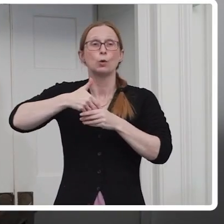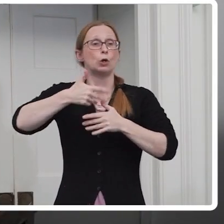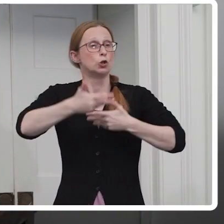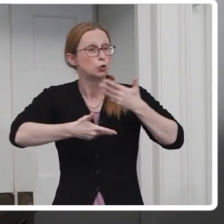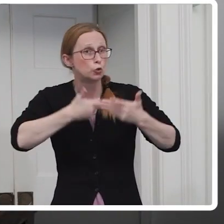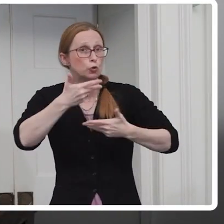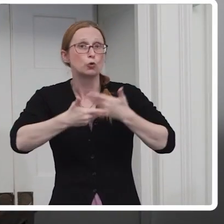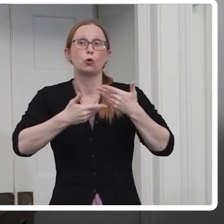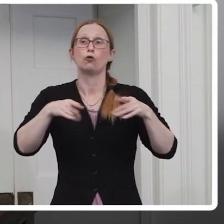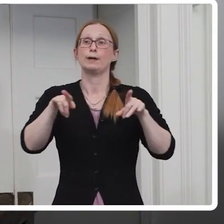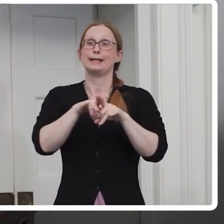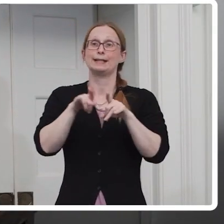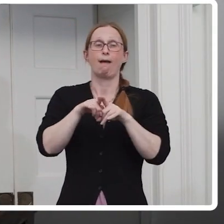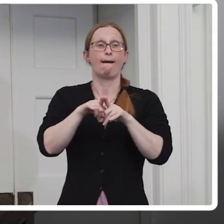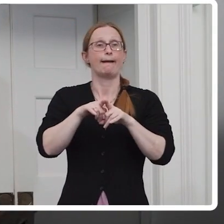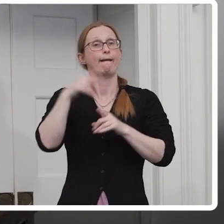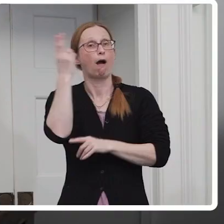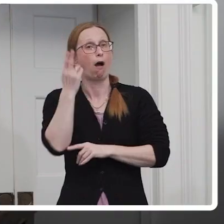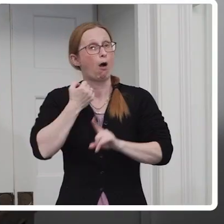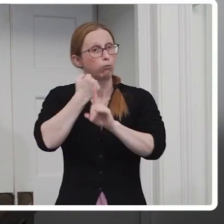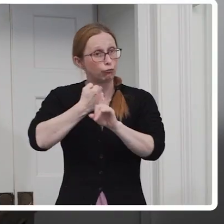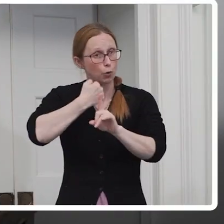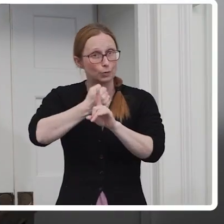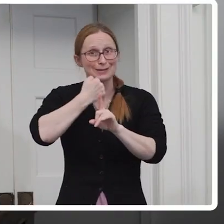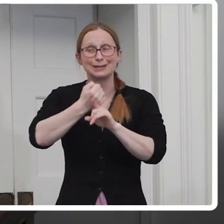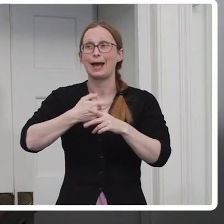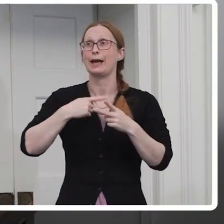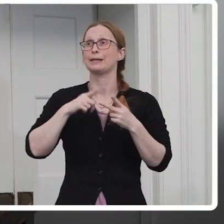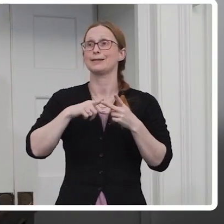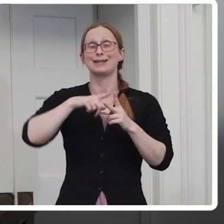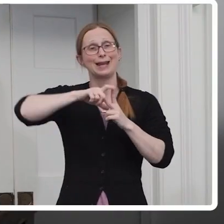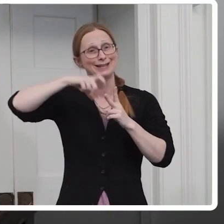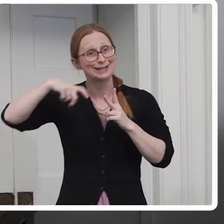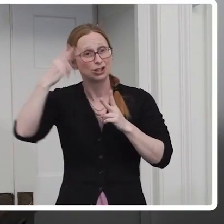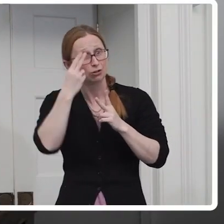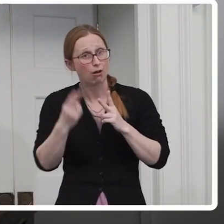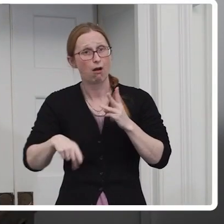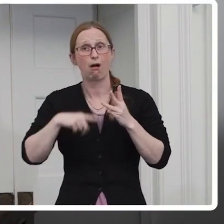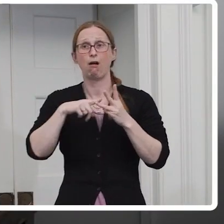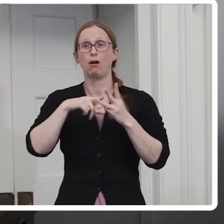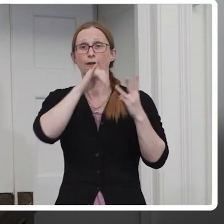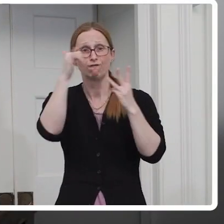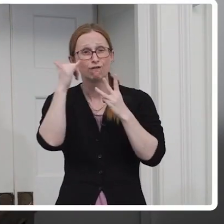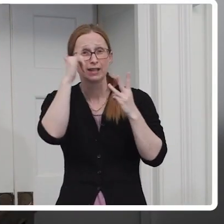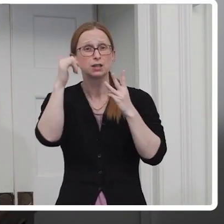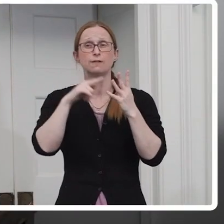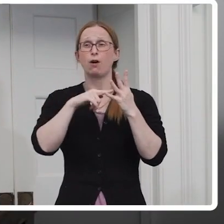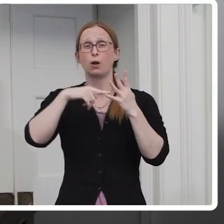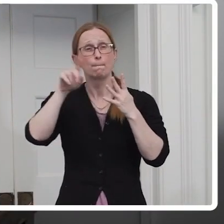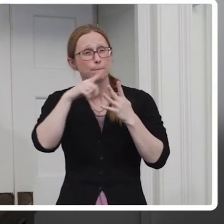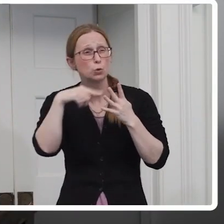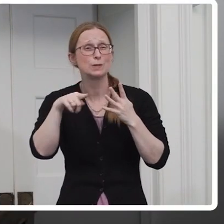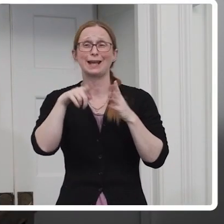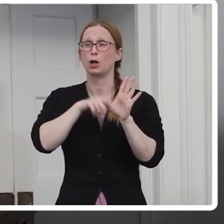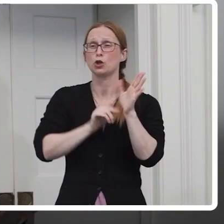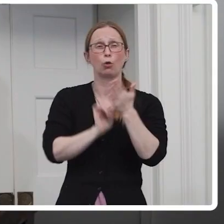include stories, including things like the art of protest, digital art, as well as things like festival and music